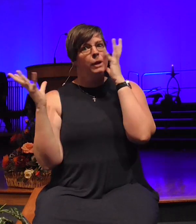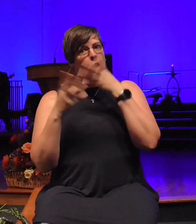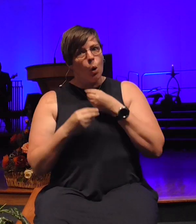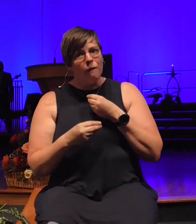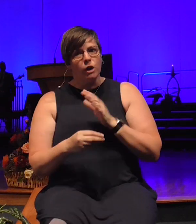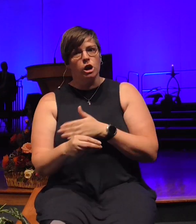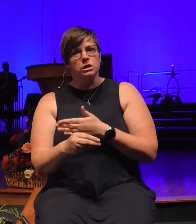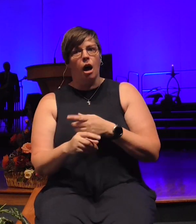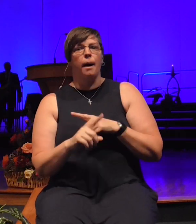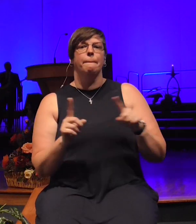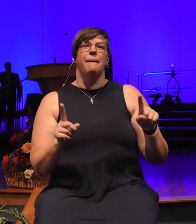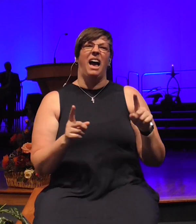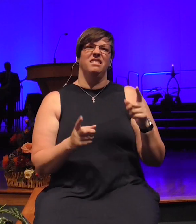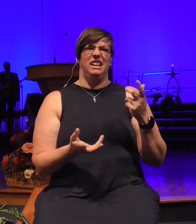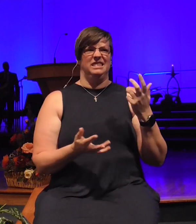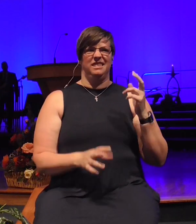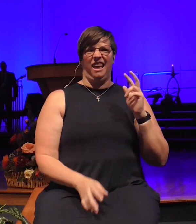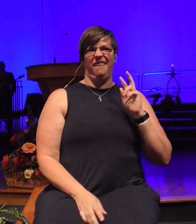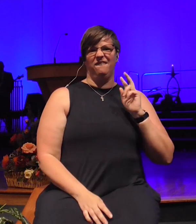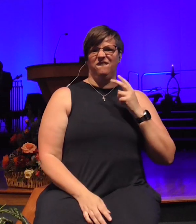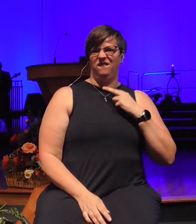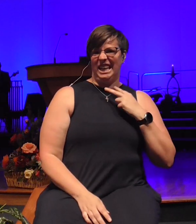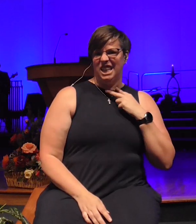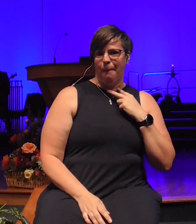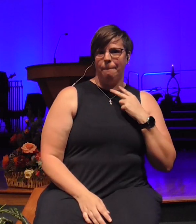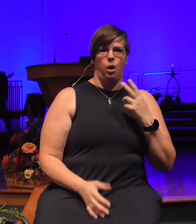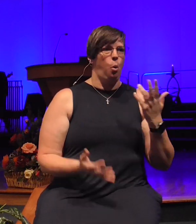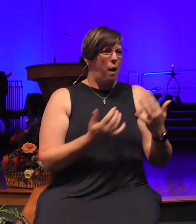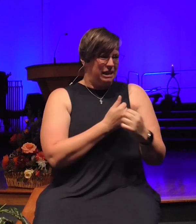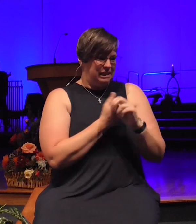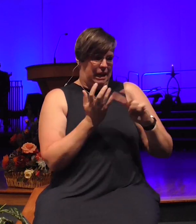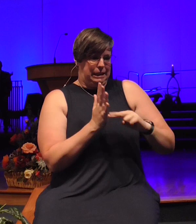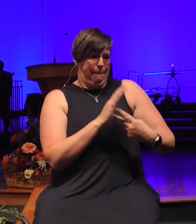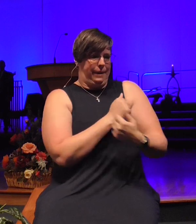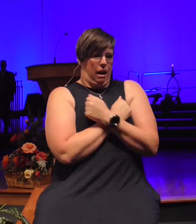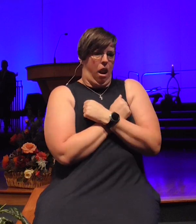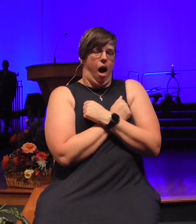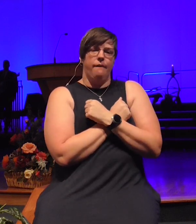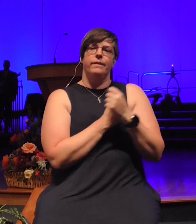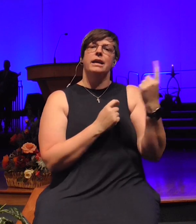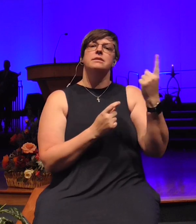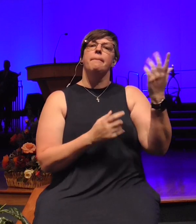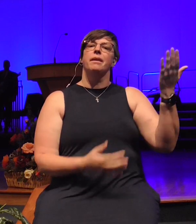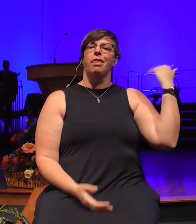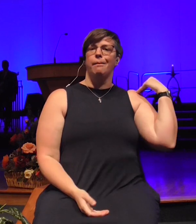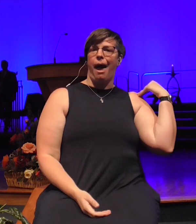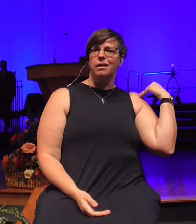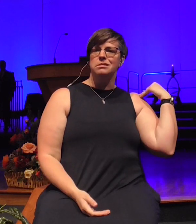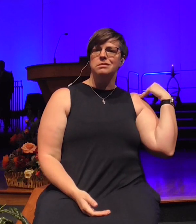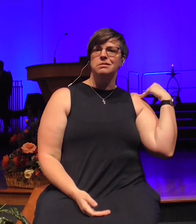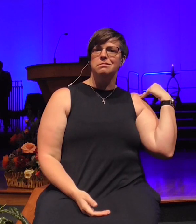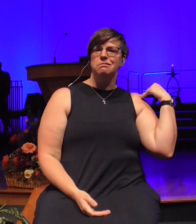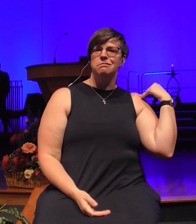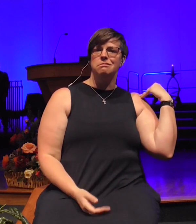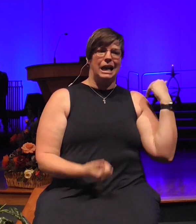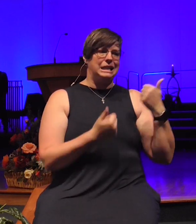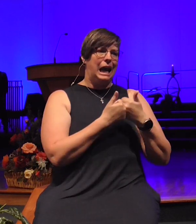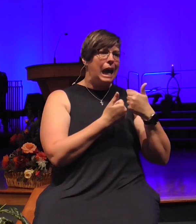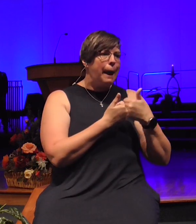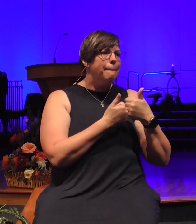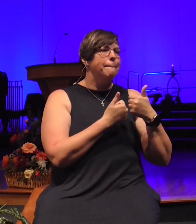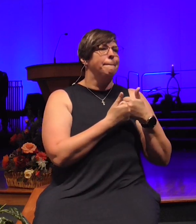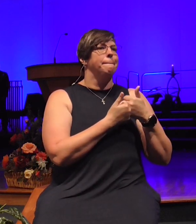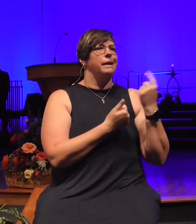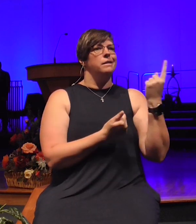a beautiful song, but it's a little victim-y, right? What is love to Paul? It's something past. It's a game that